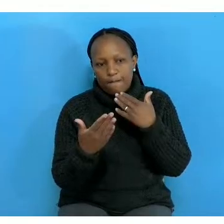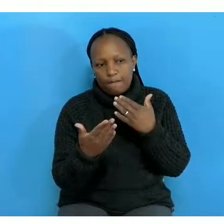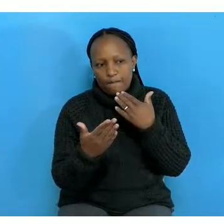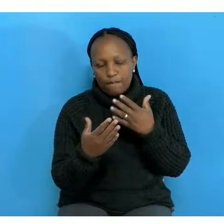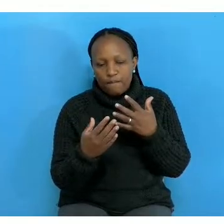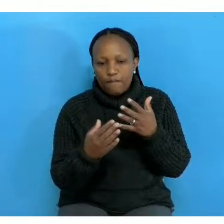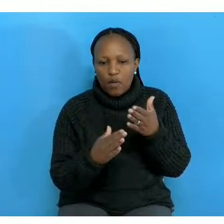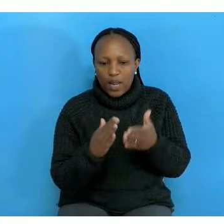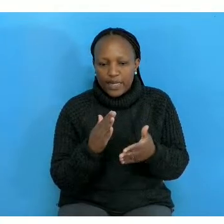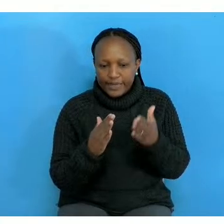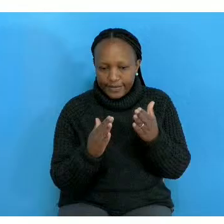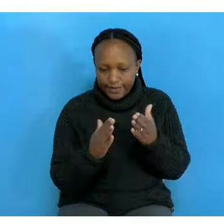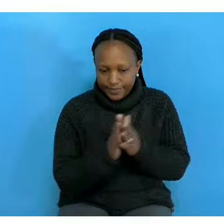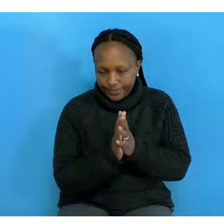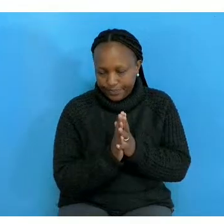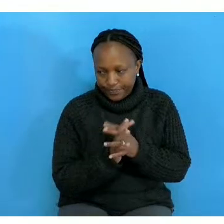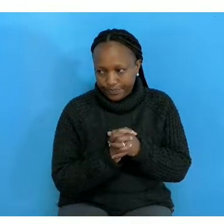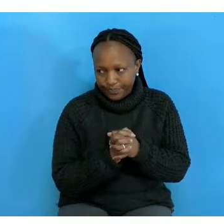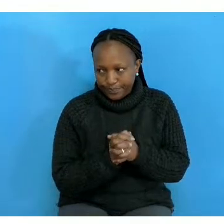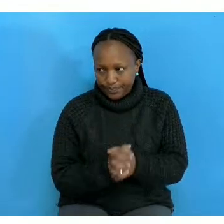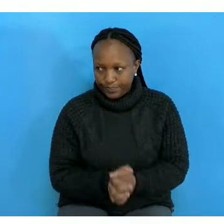end there for GEP.